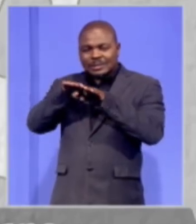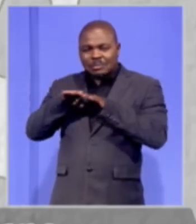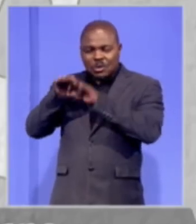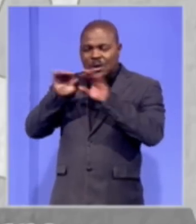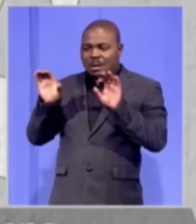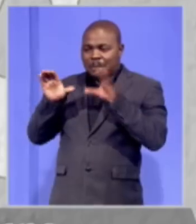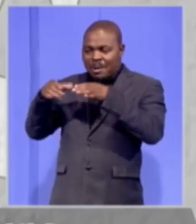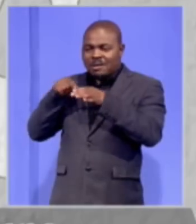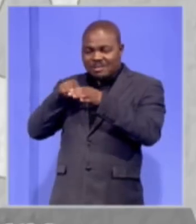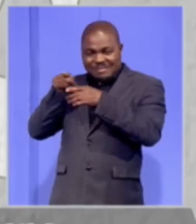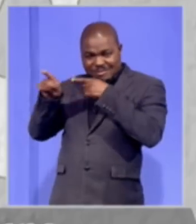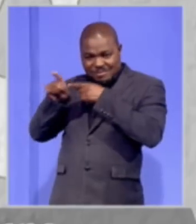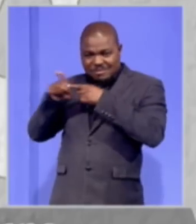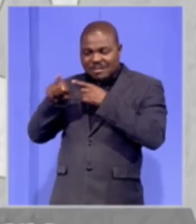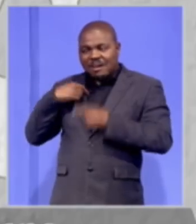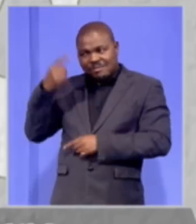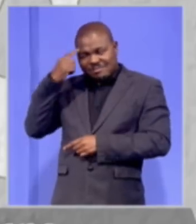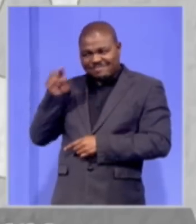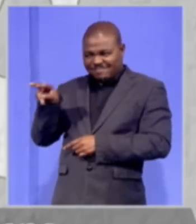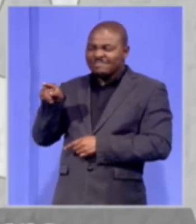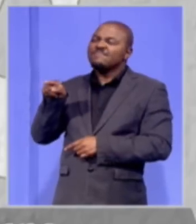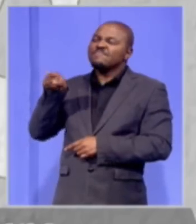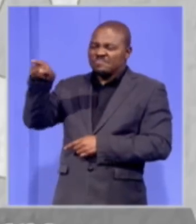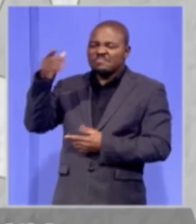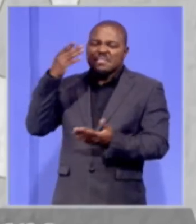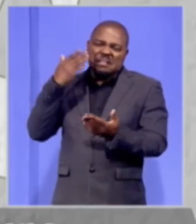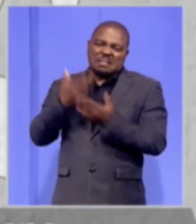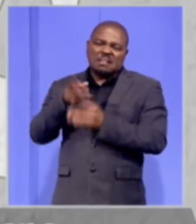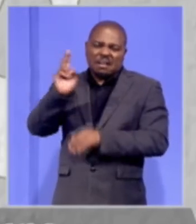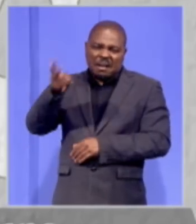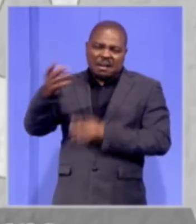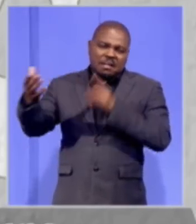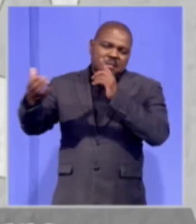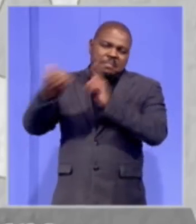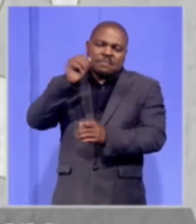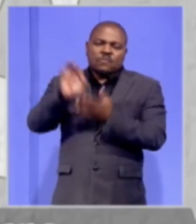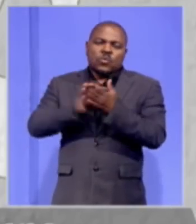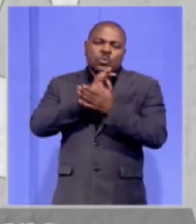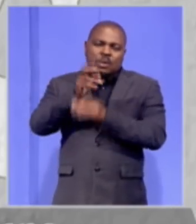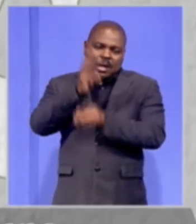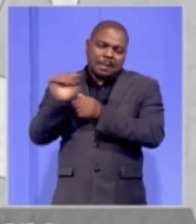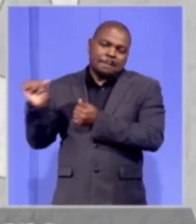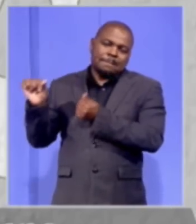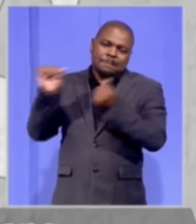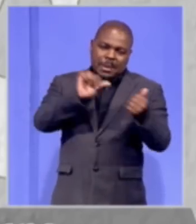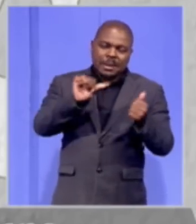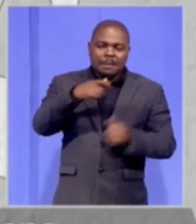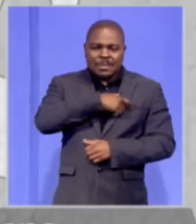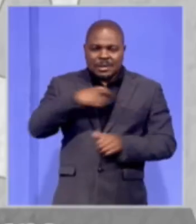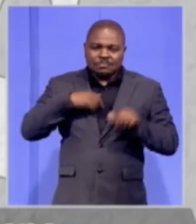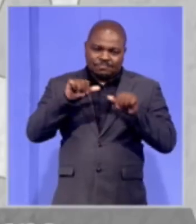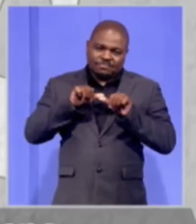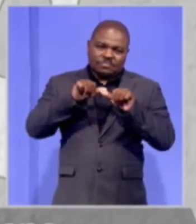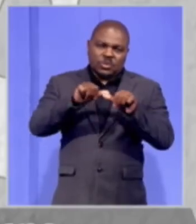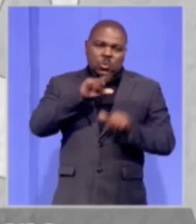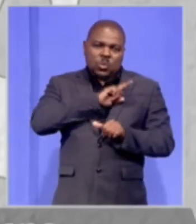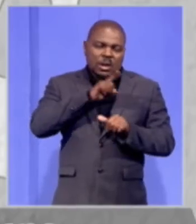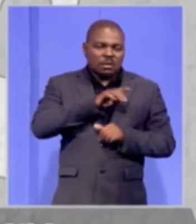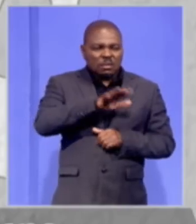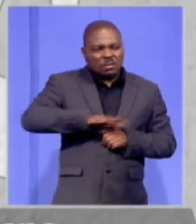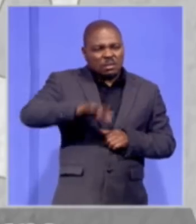o bonahala a le boemong bo ka hodimo ba hore o tla kgutlela ditulong le mopresidente wa Botswana ho latela ka mokgwa